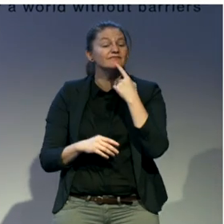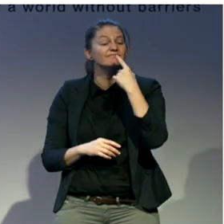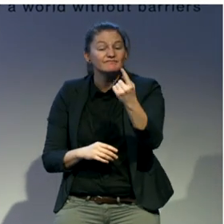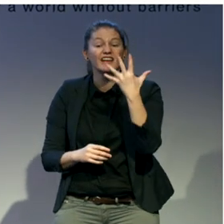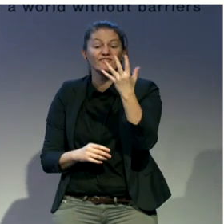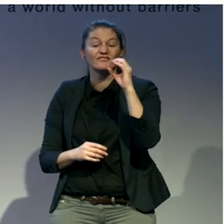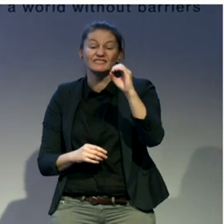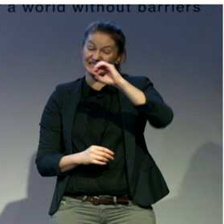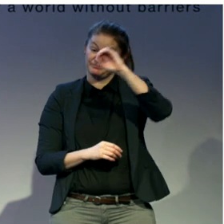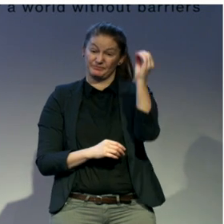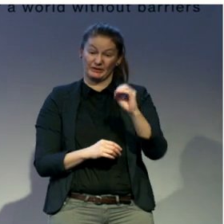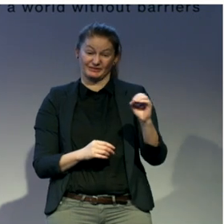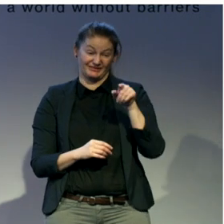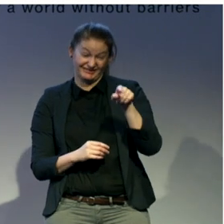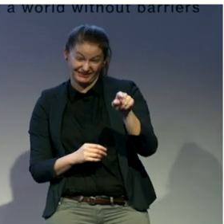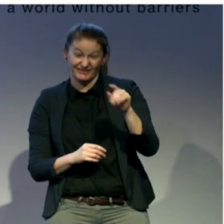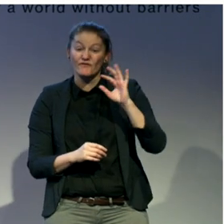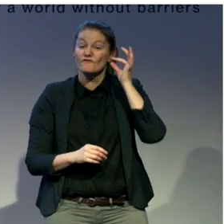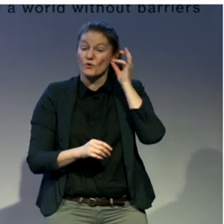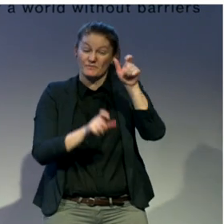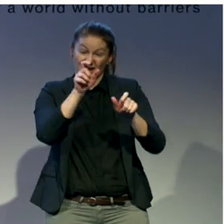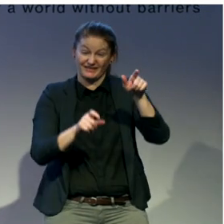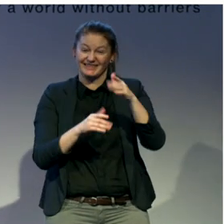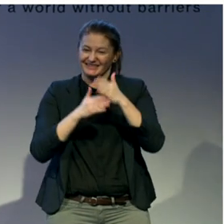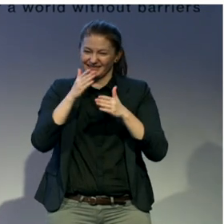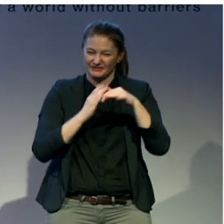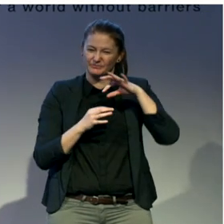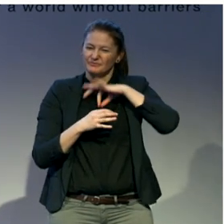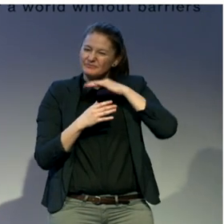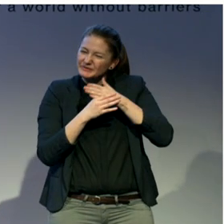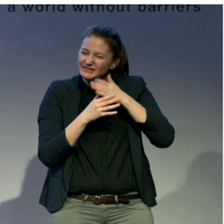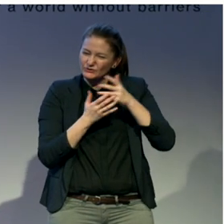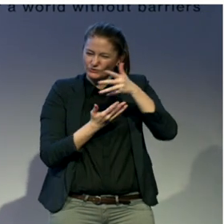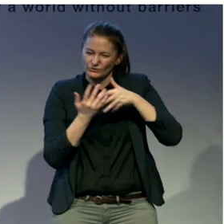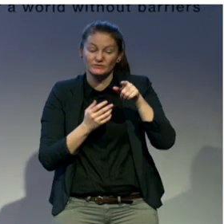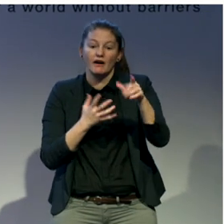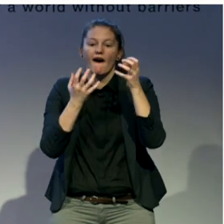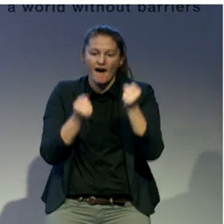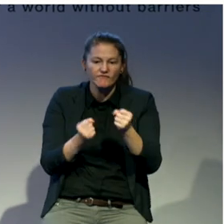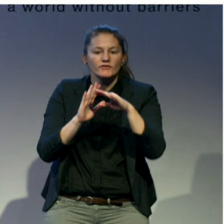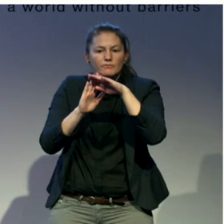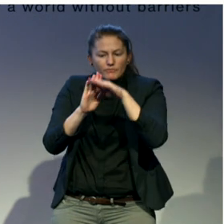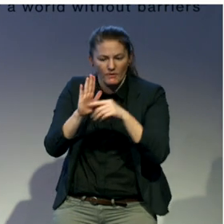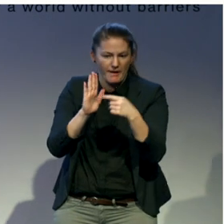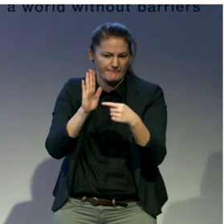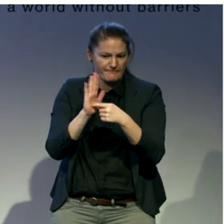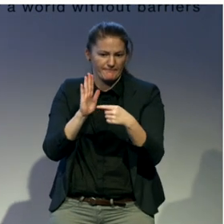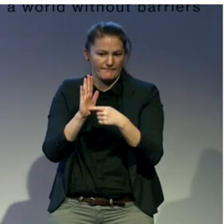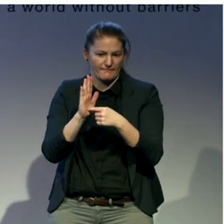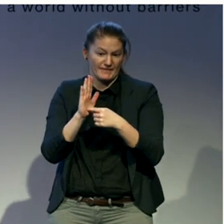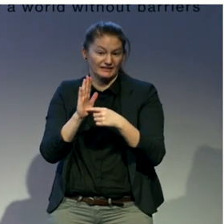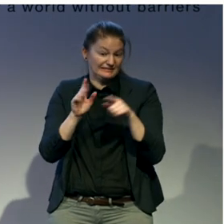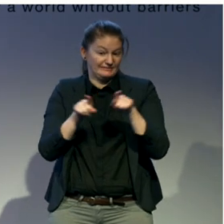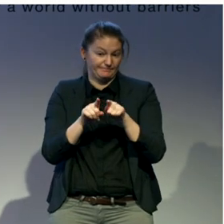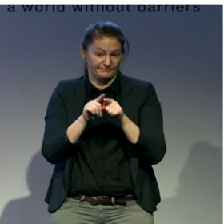Trauma-informed trainings and services models can make huge difference. Our vision from a few years ago turned